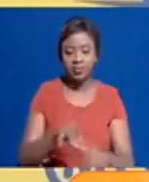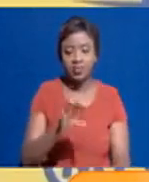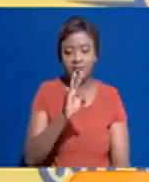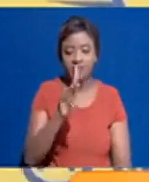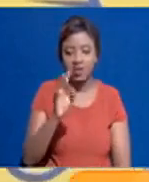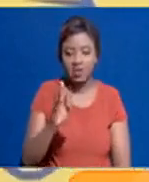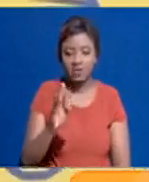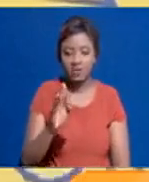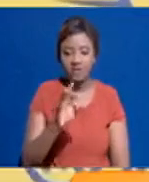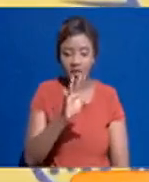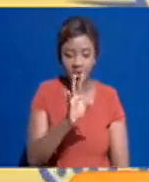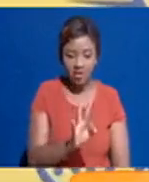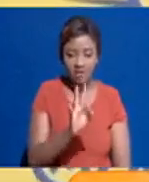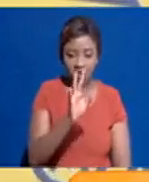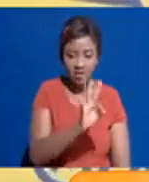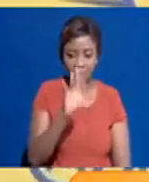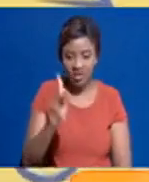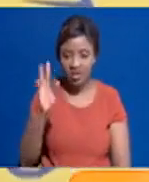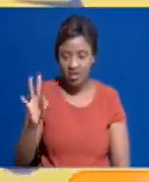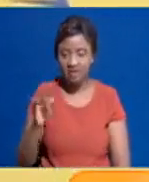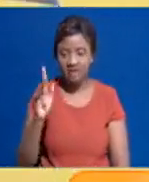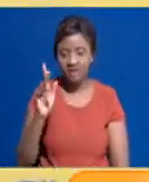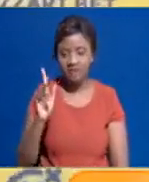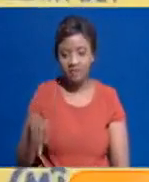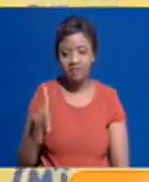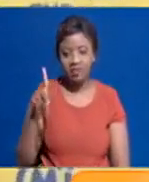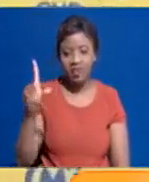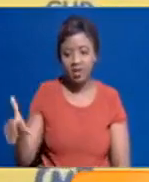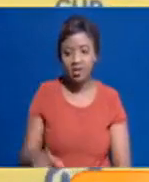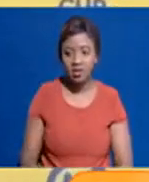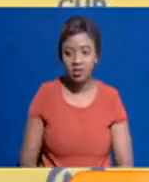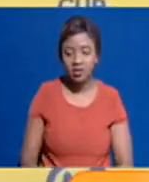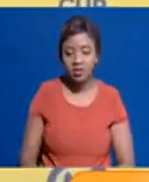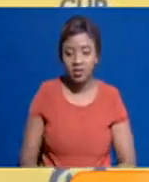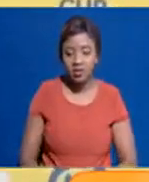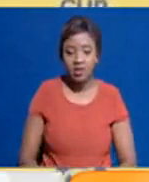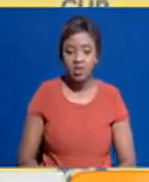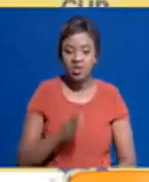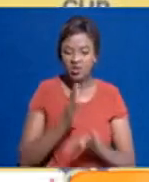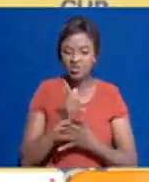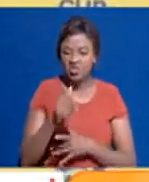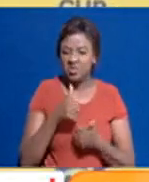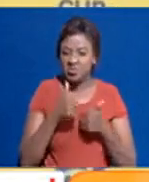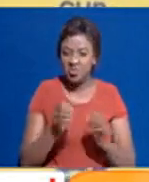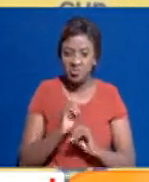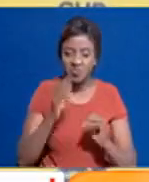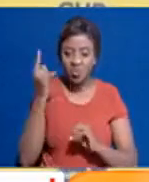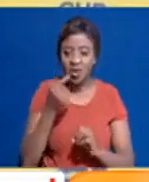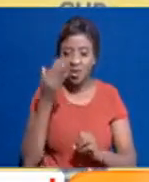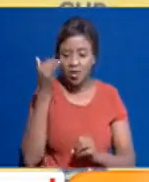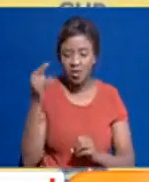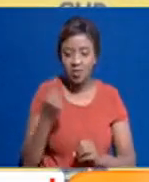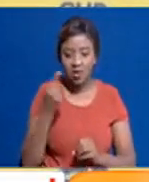Not really good, no. Not really good because at second half we were only defending, but